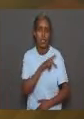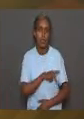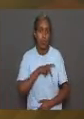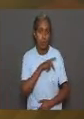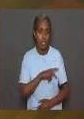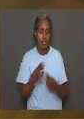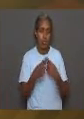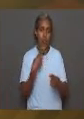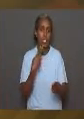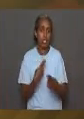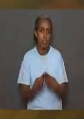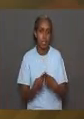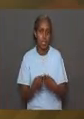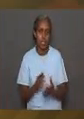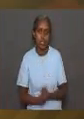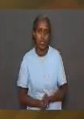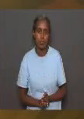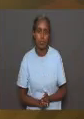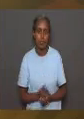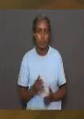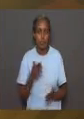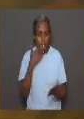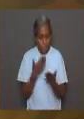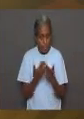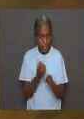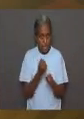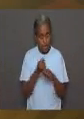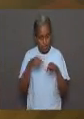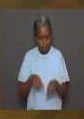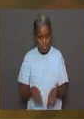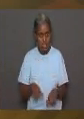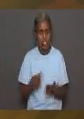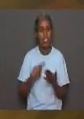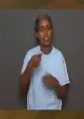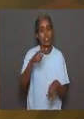basic properties of multiplication. Great work